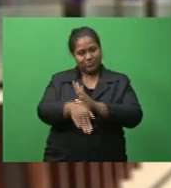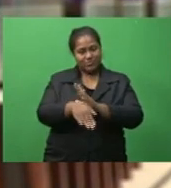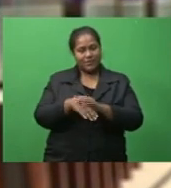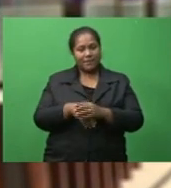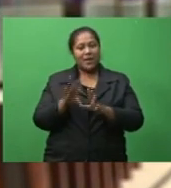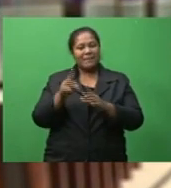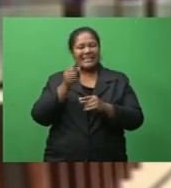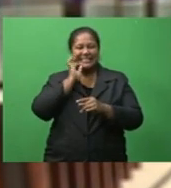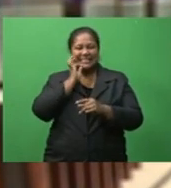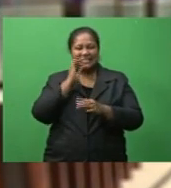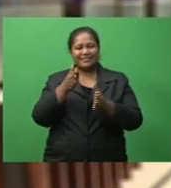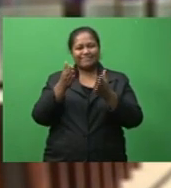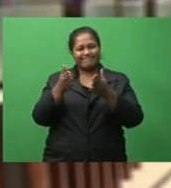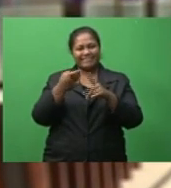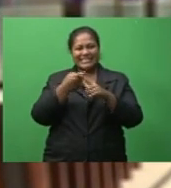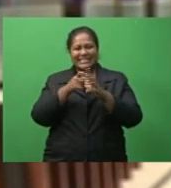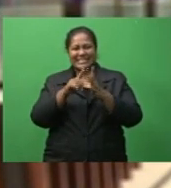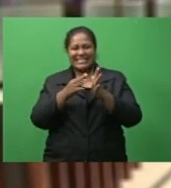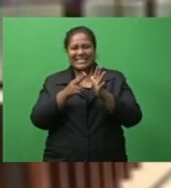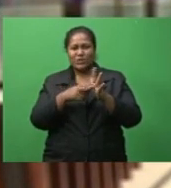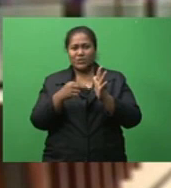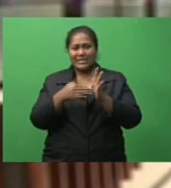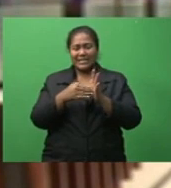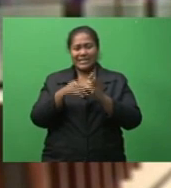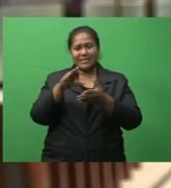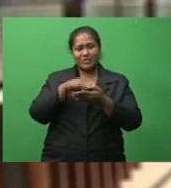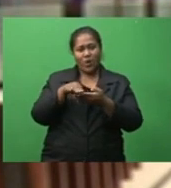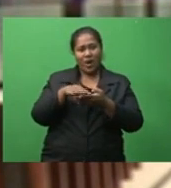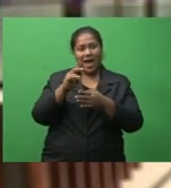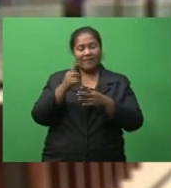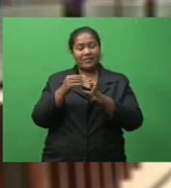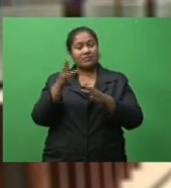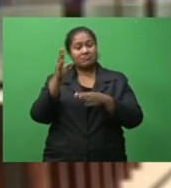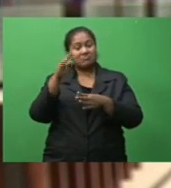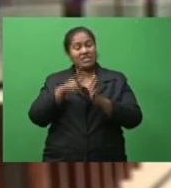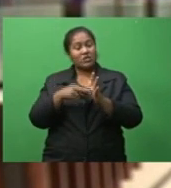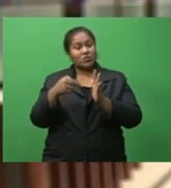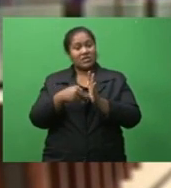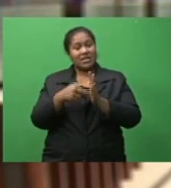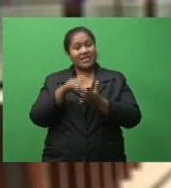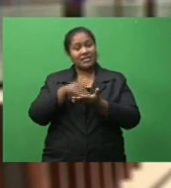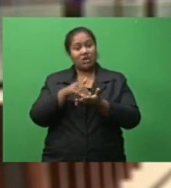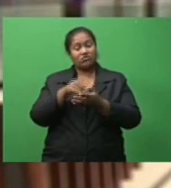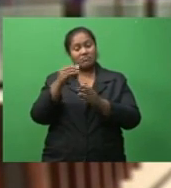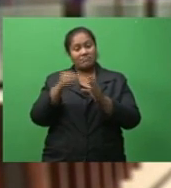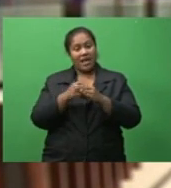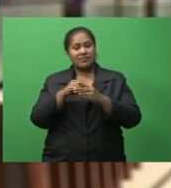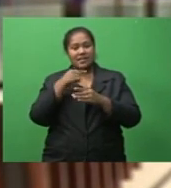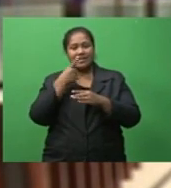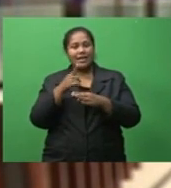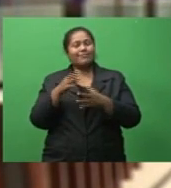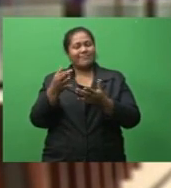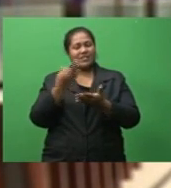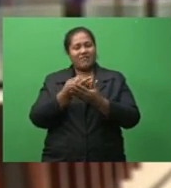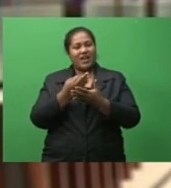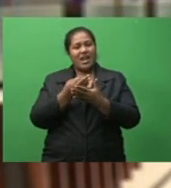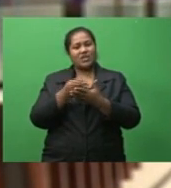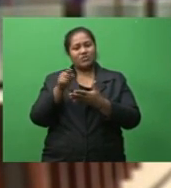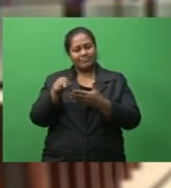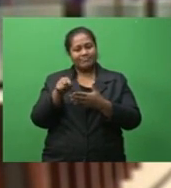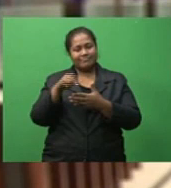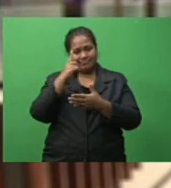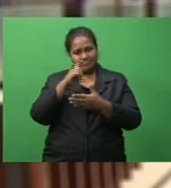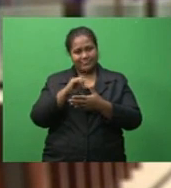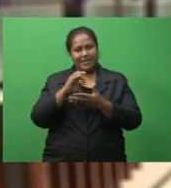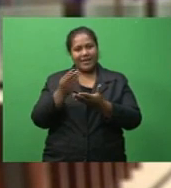little movement in the Kiwi dollar after New Zealand's central bank stated today that their financial system is solid enough to weather the impact